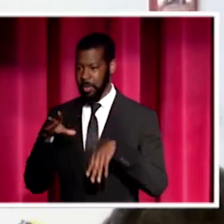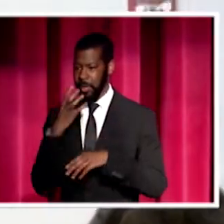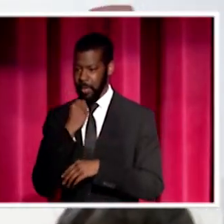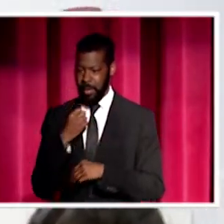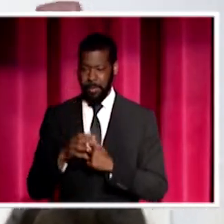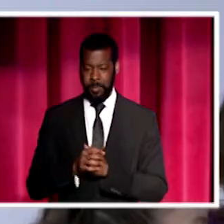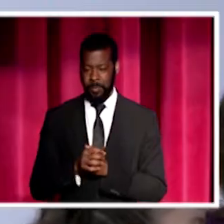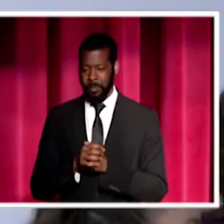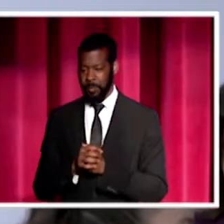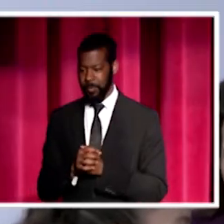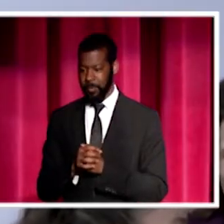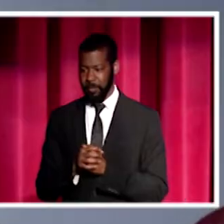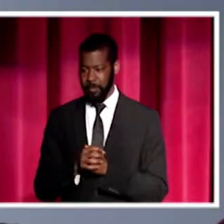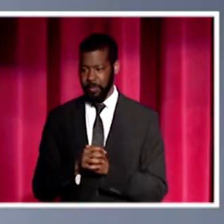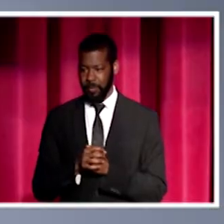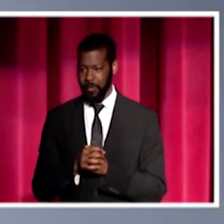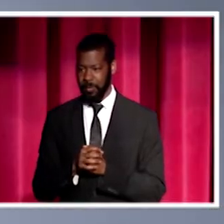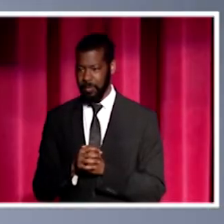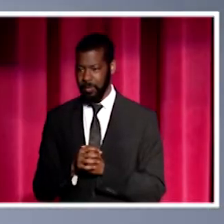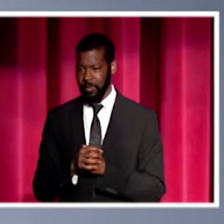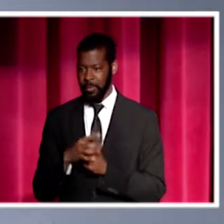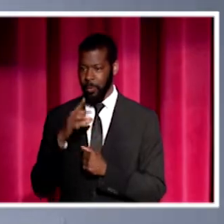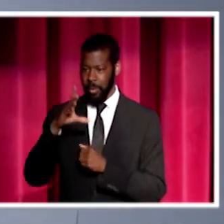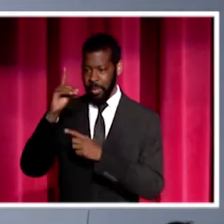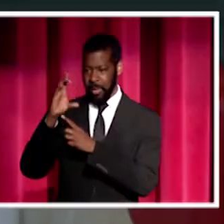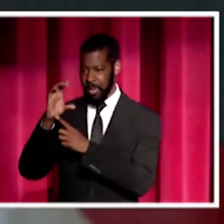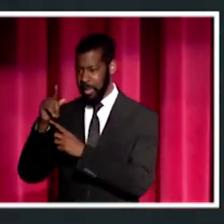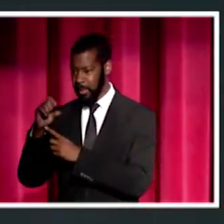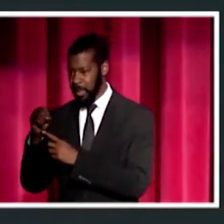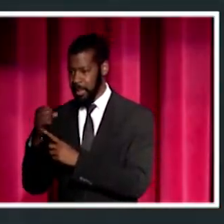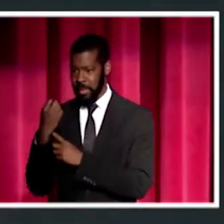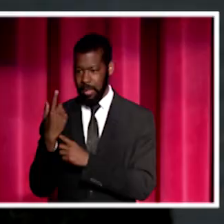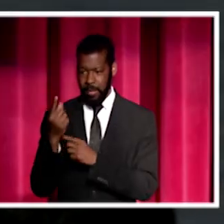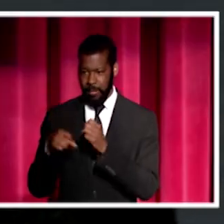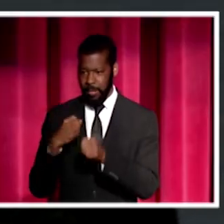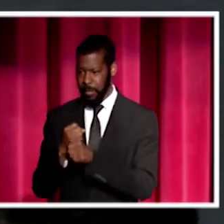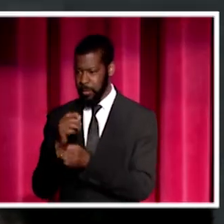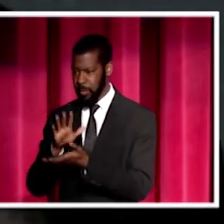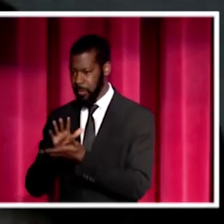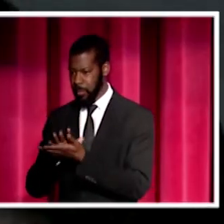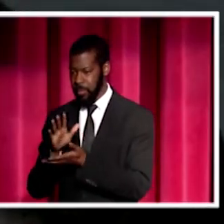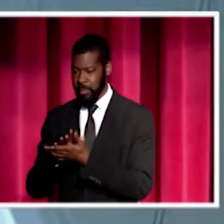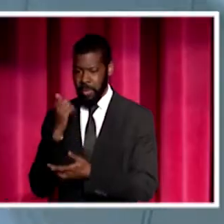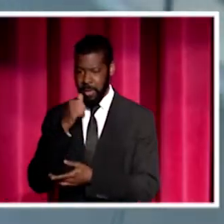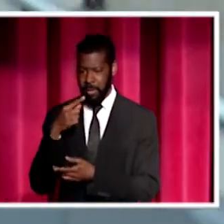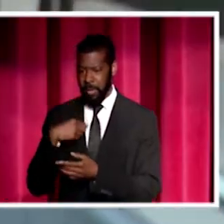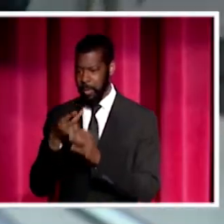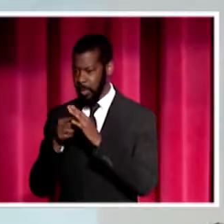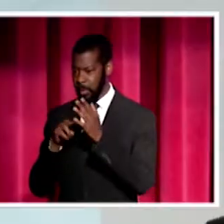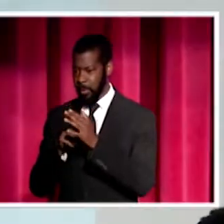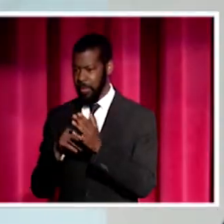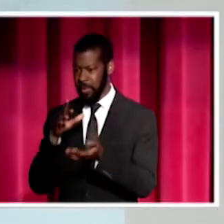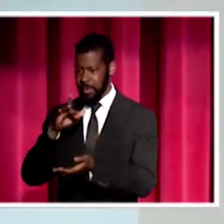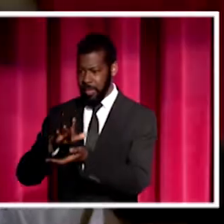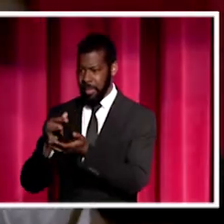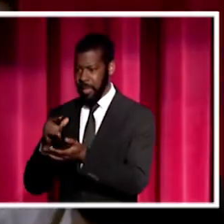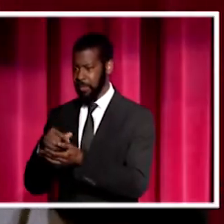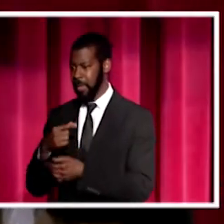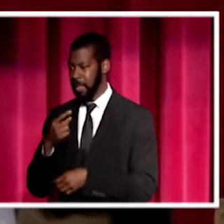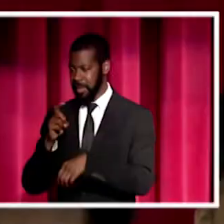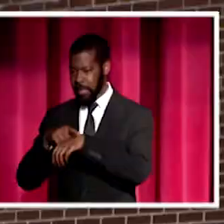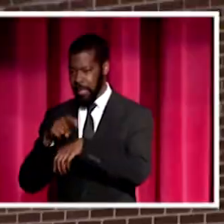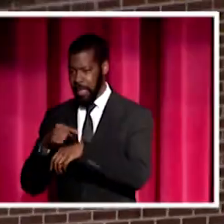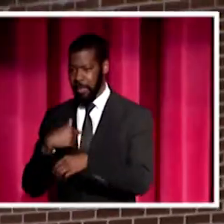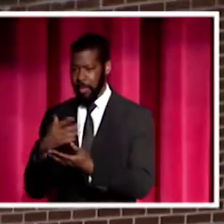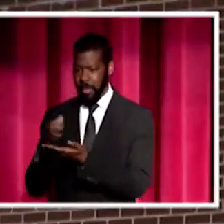city. We are one of DCPS's 11 extended year schools, and each day we purposely take advantage of the additional time